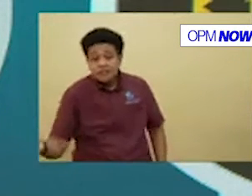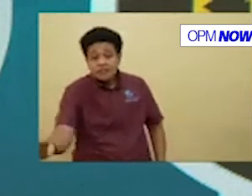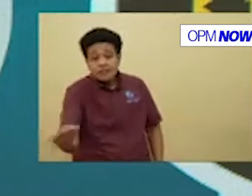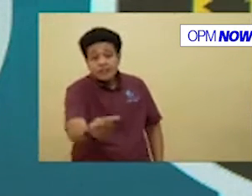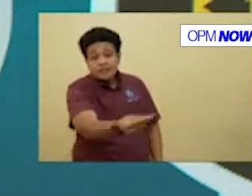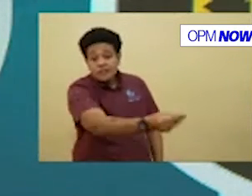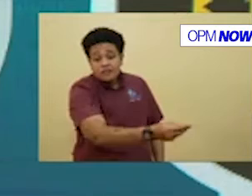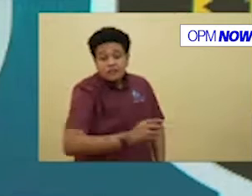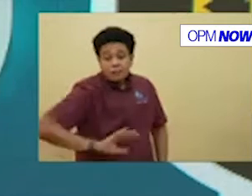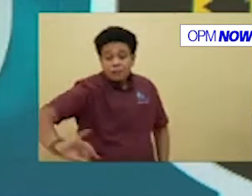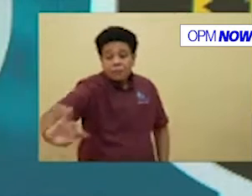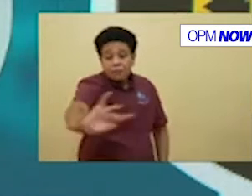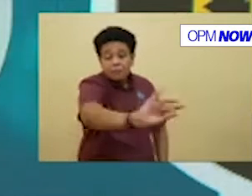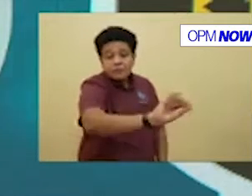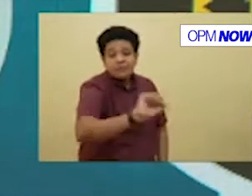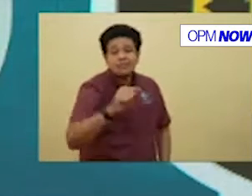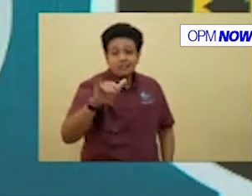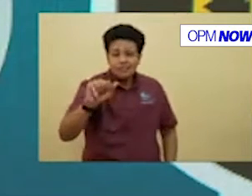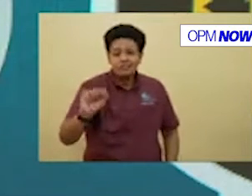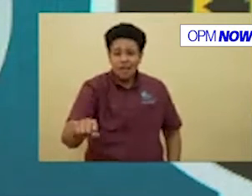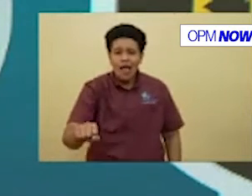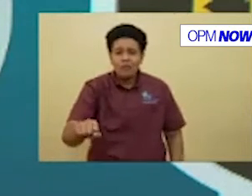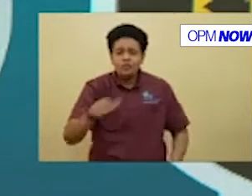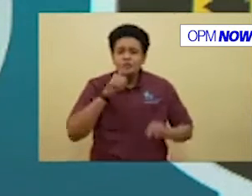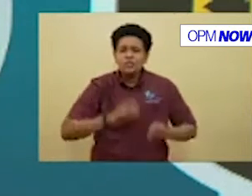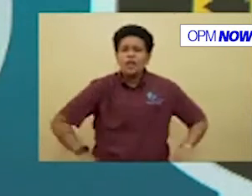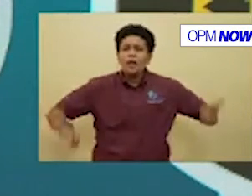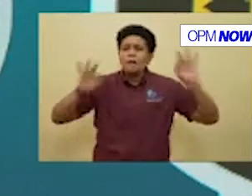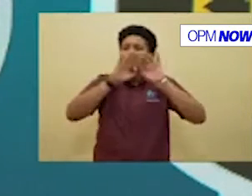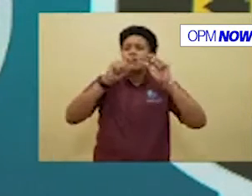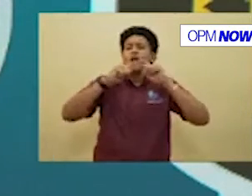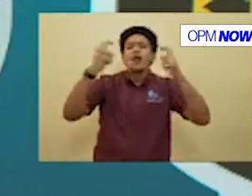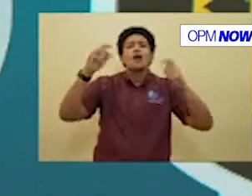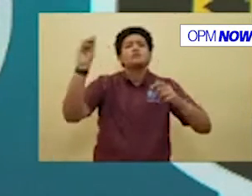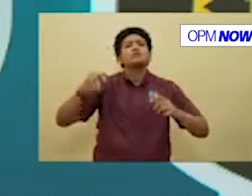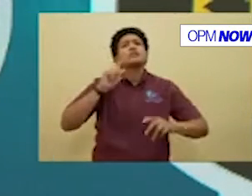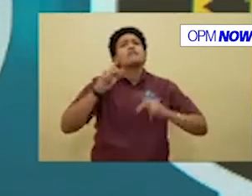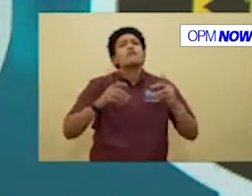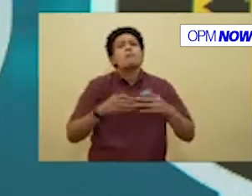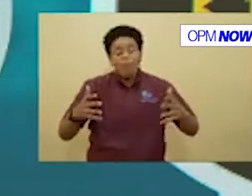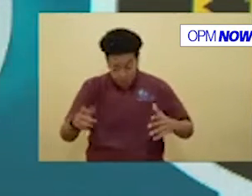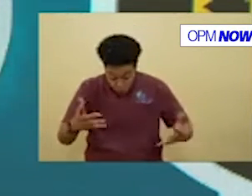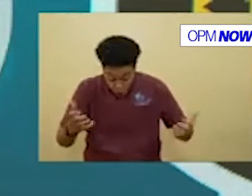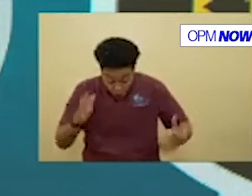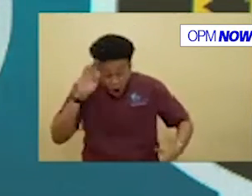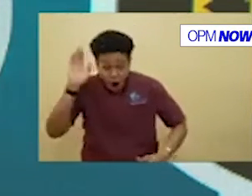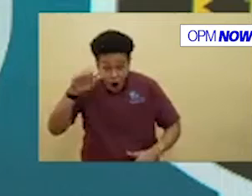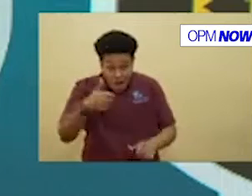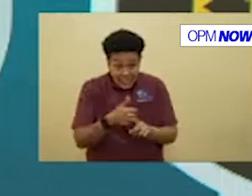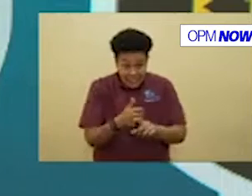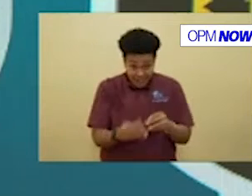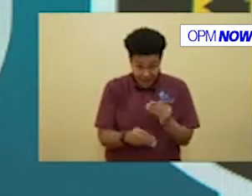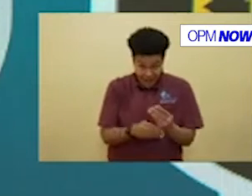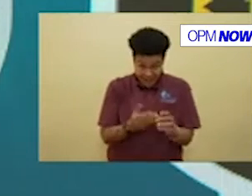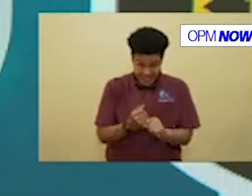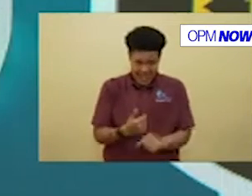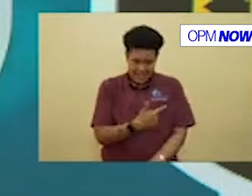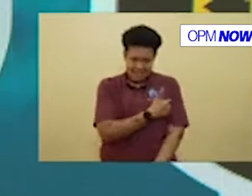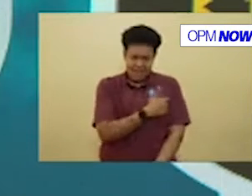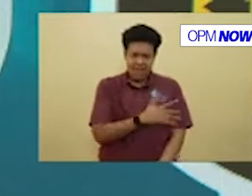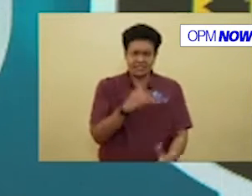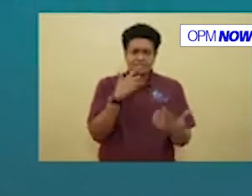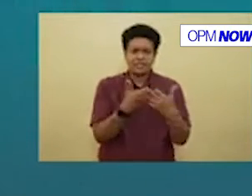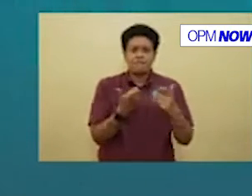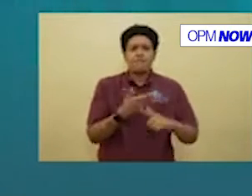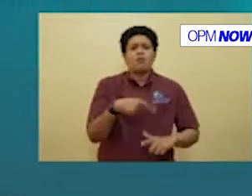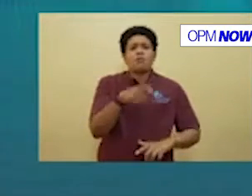is important that a large percentage of the population, we would want everyone to take the vaccine, barring